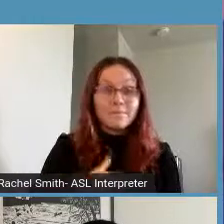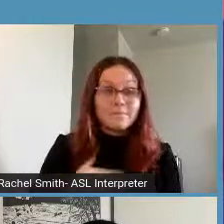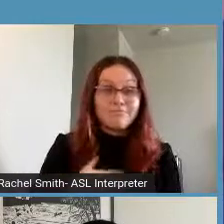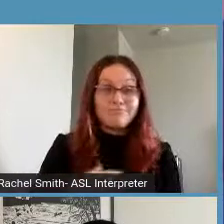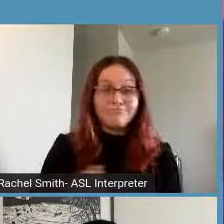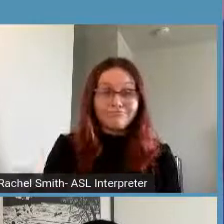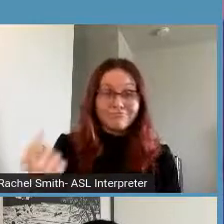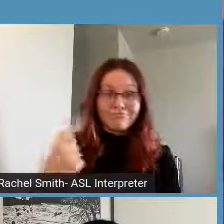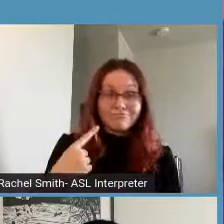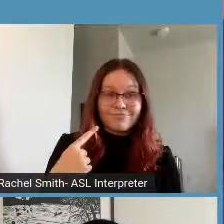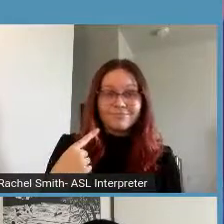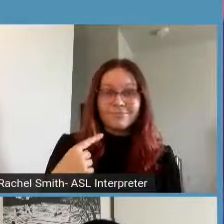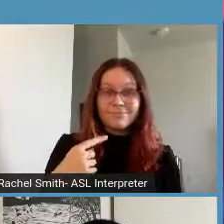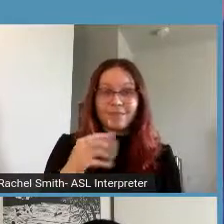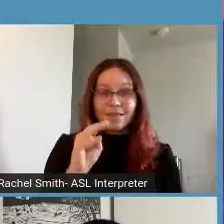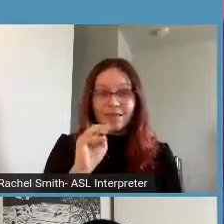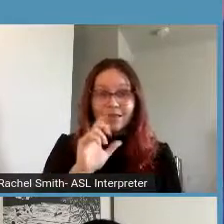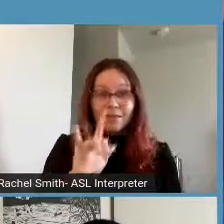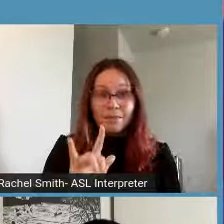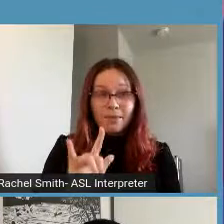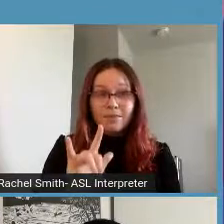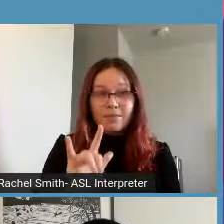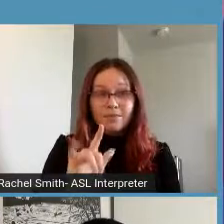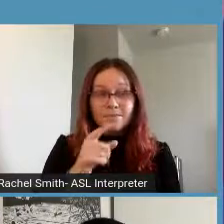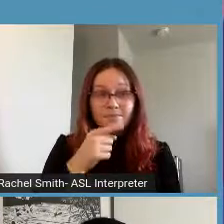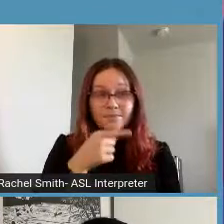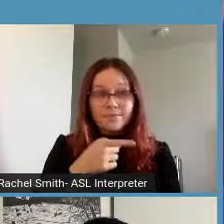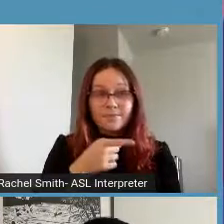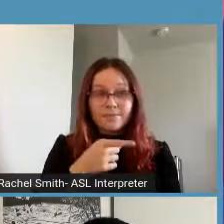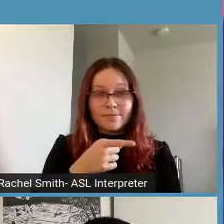the following email address.